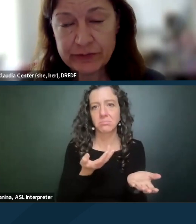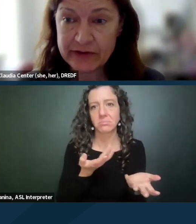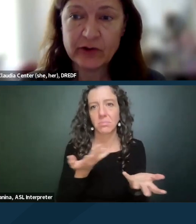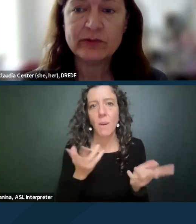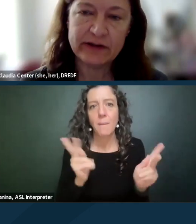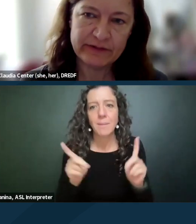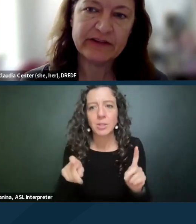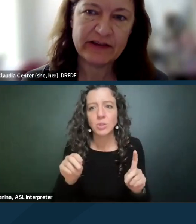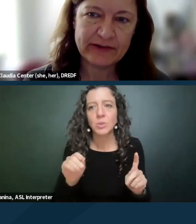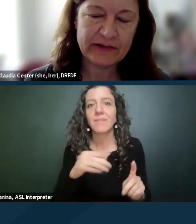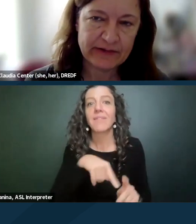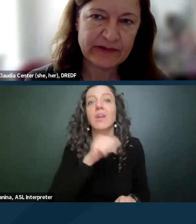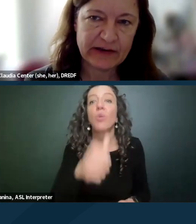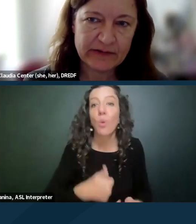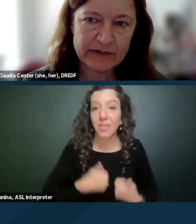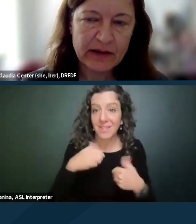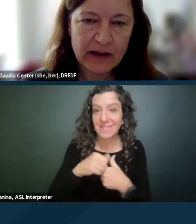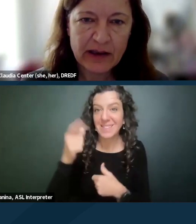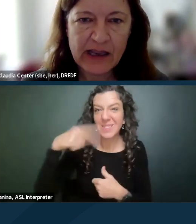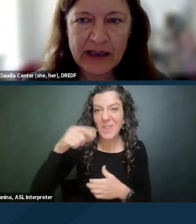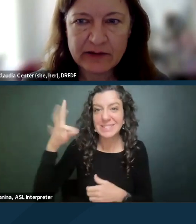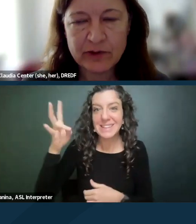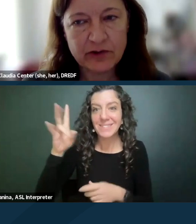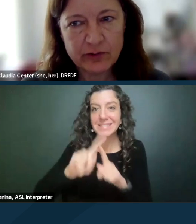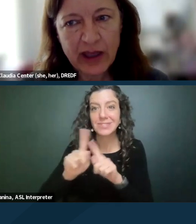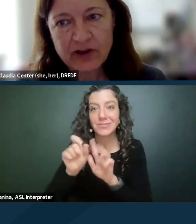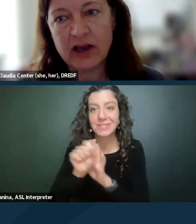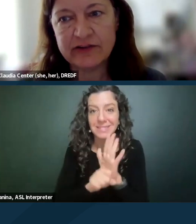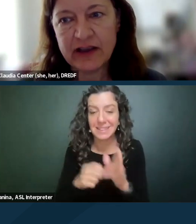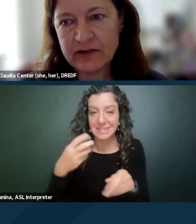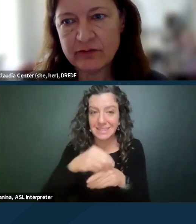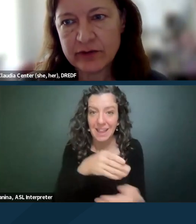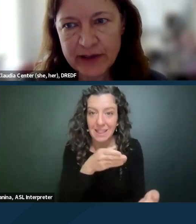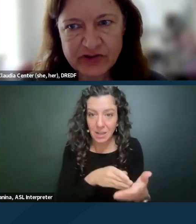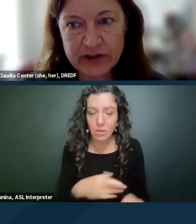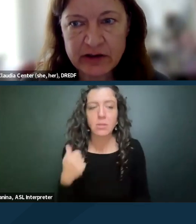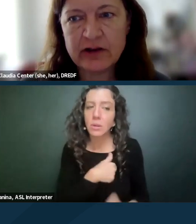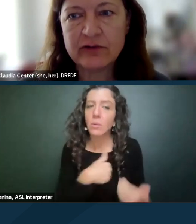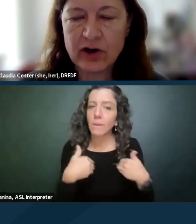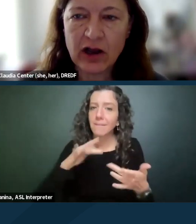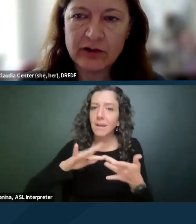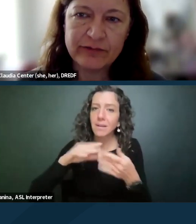people should do if they don't live in the 17 states. And we do have contact